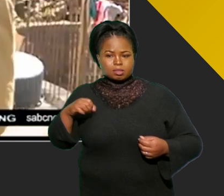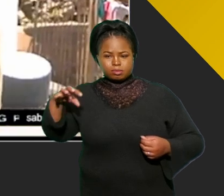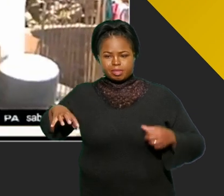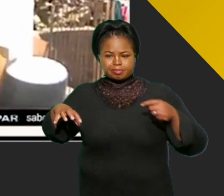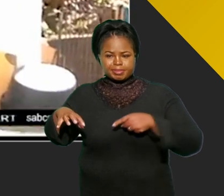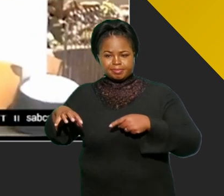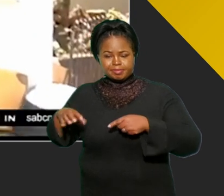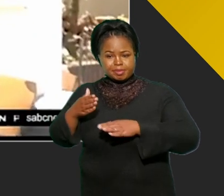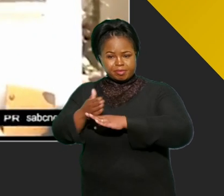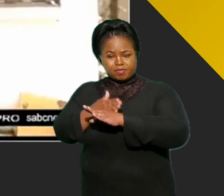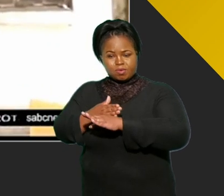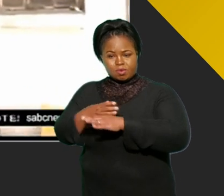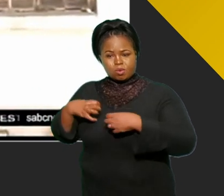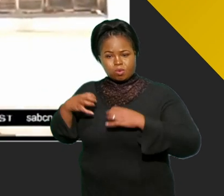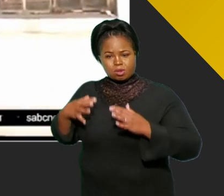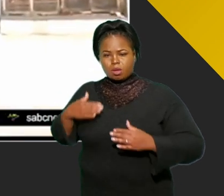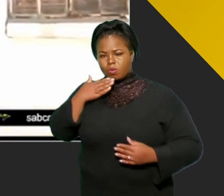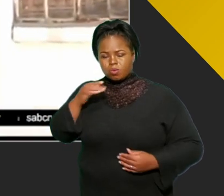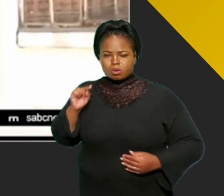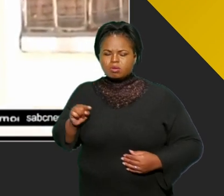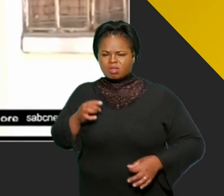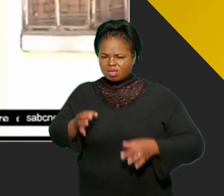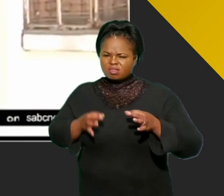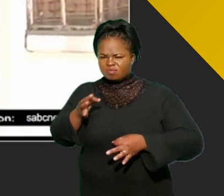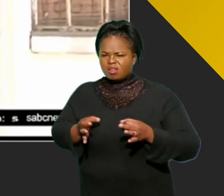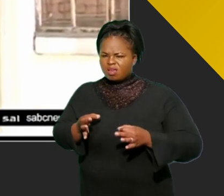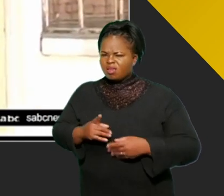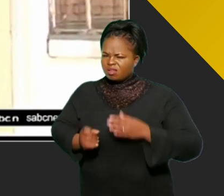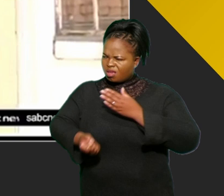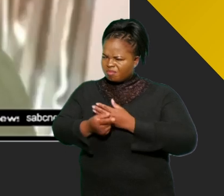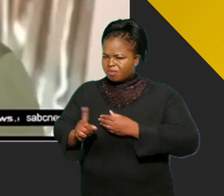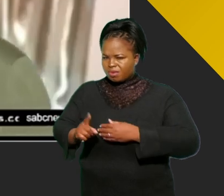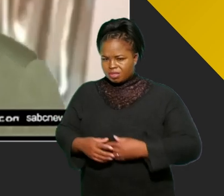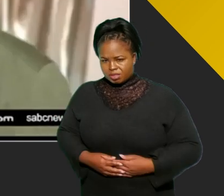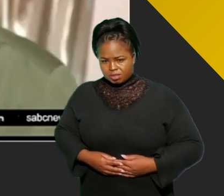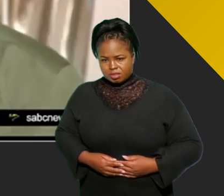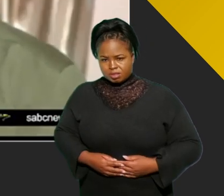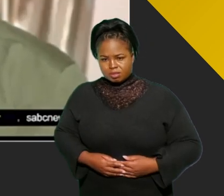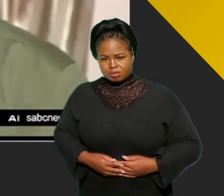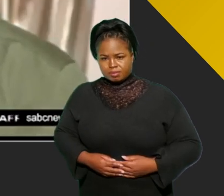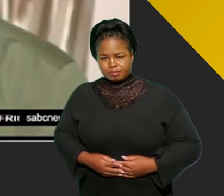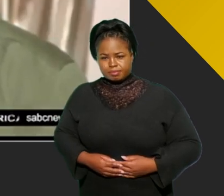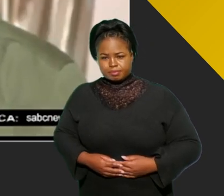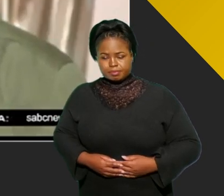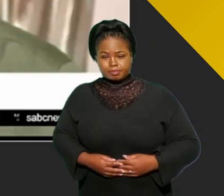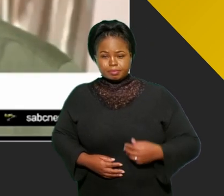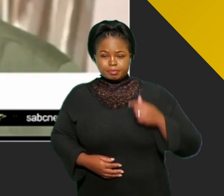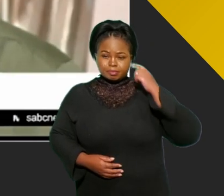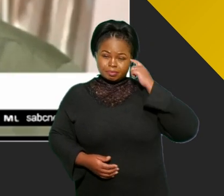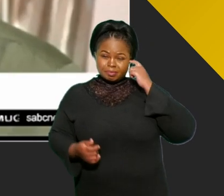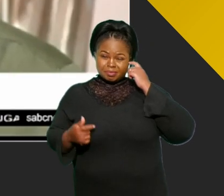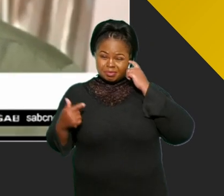residents. Here, more frustration among landlords. I'm owed for more